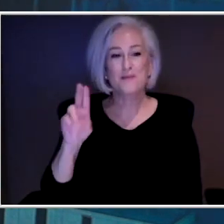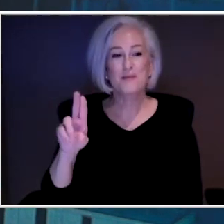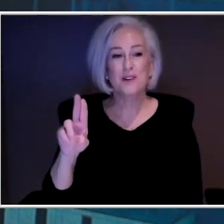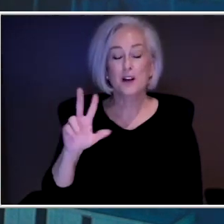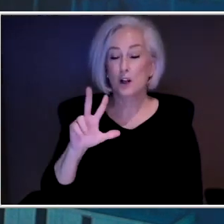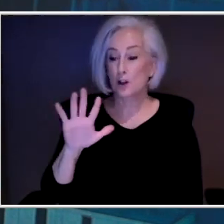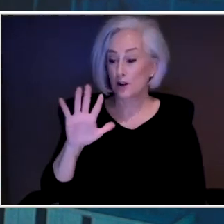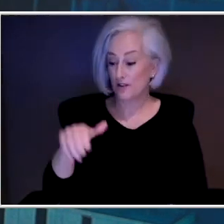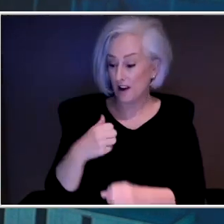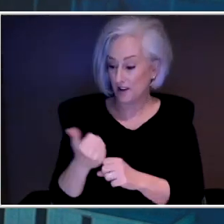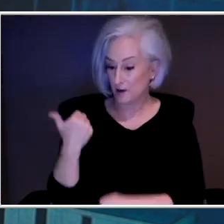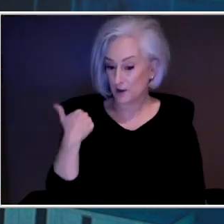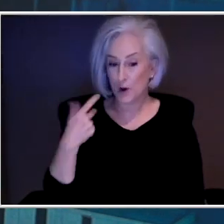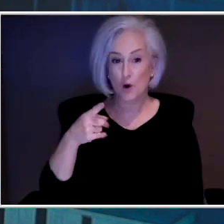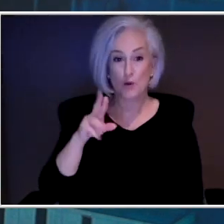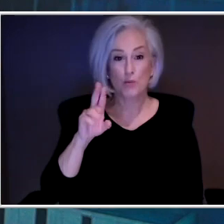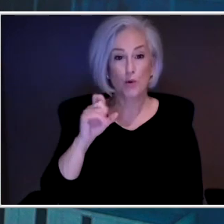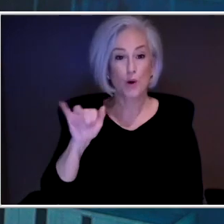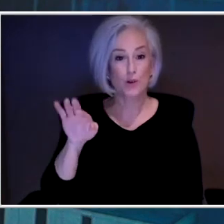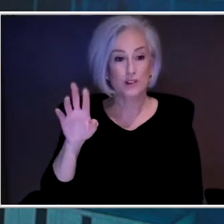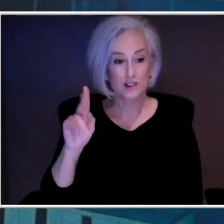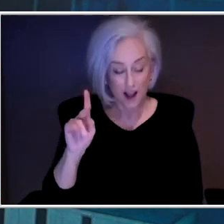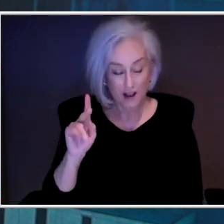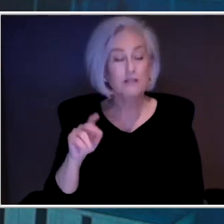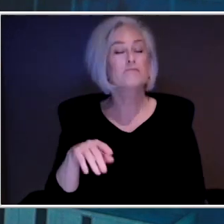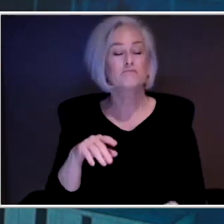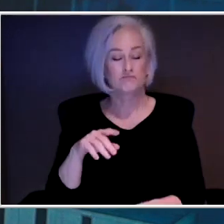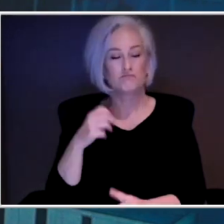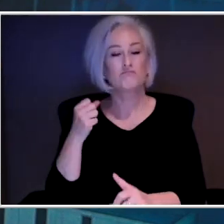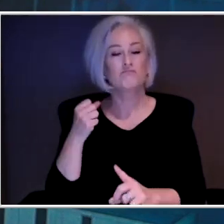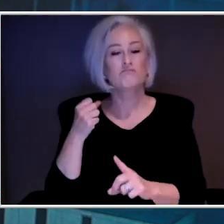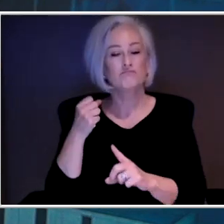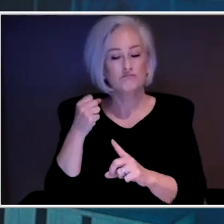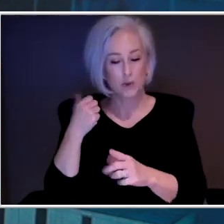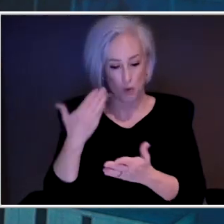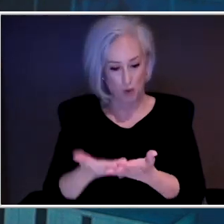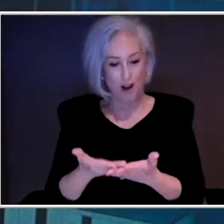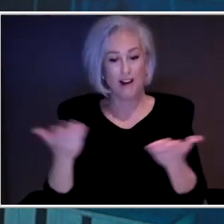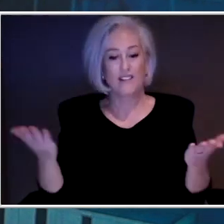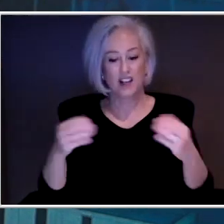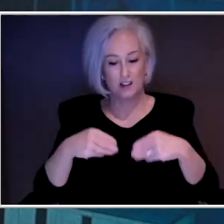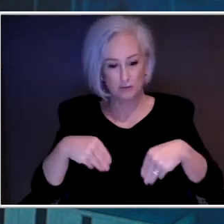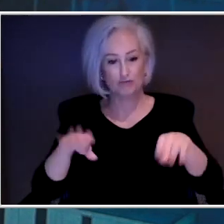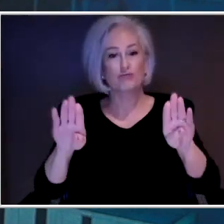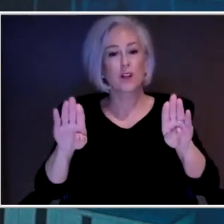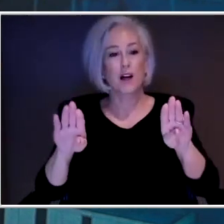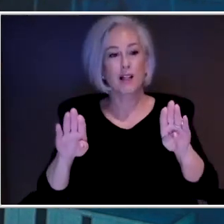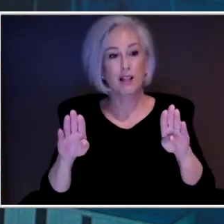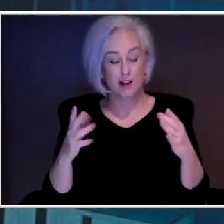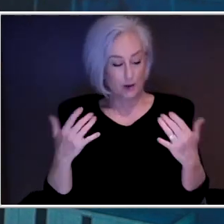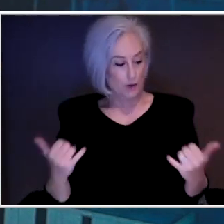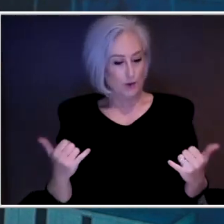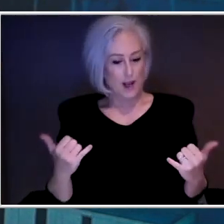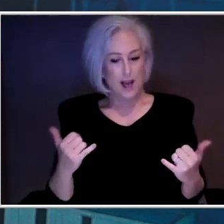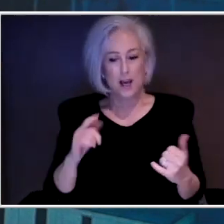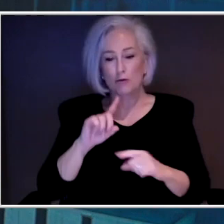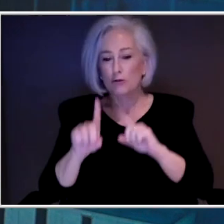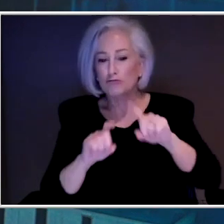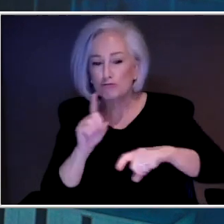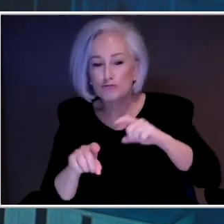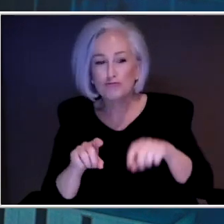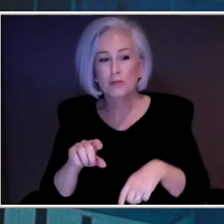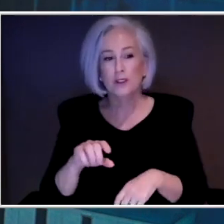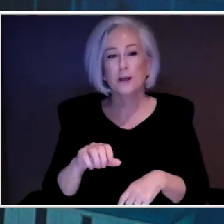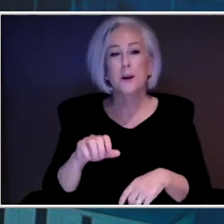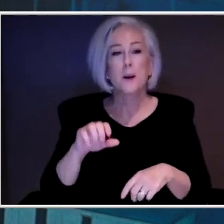market, and it changed how doctors and patients approach depression. Today we're asking, will magic mushrooms, MDMA, and other psychedelic